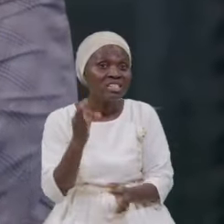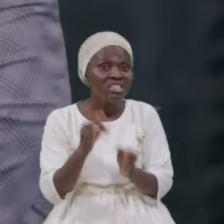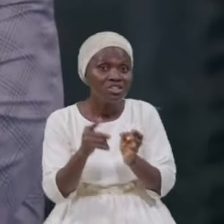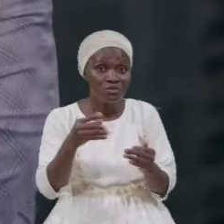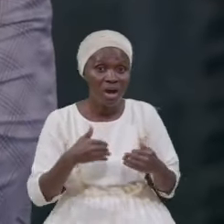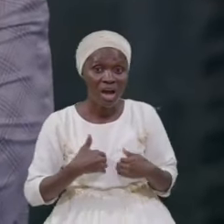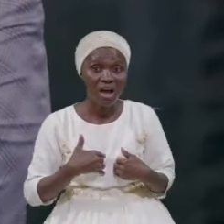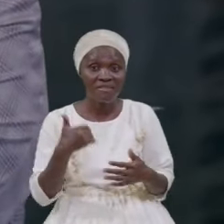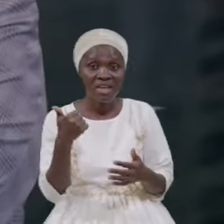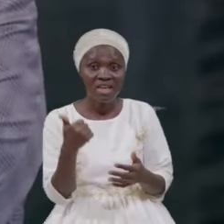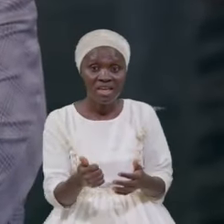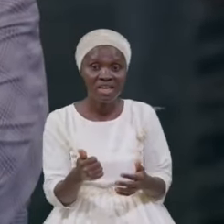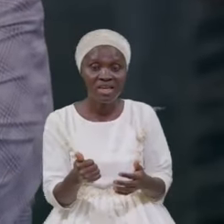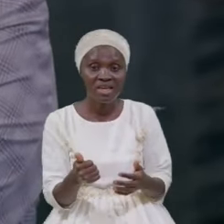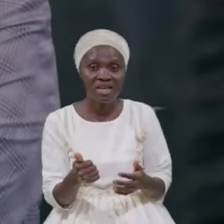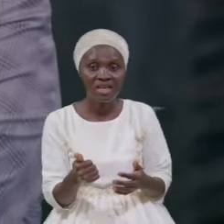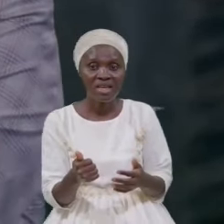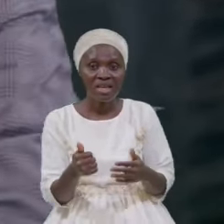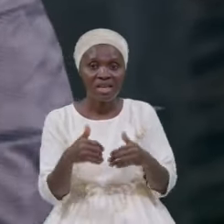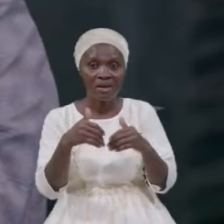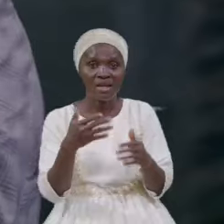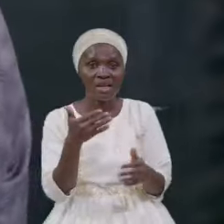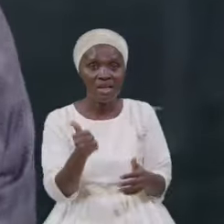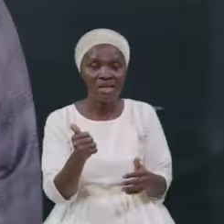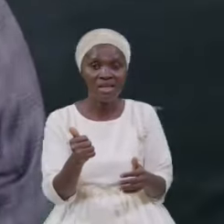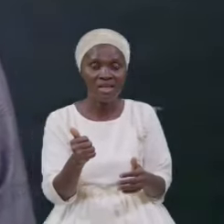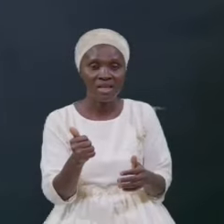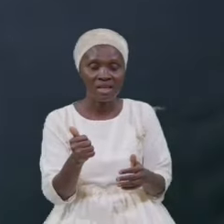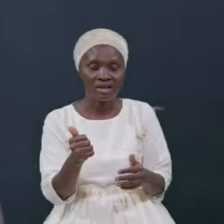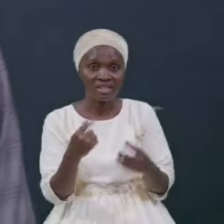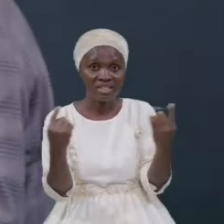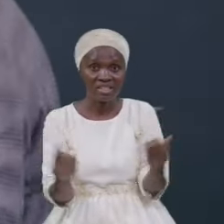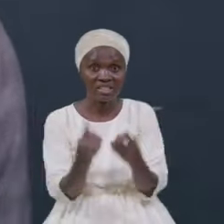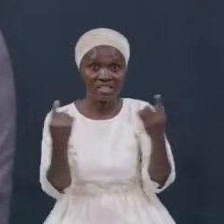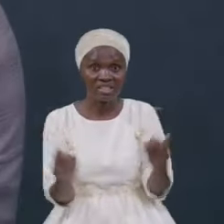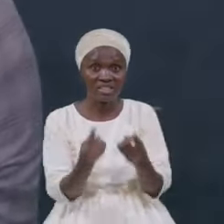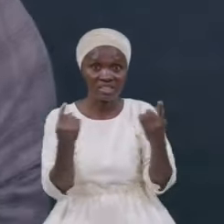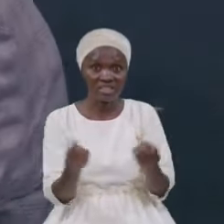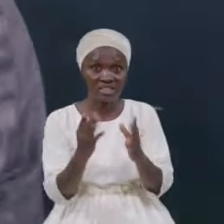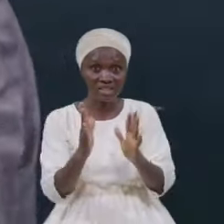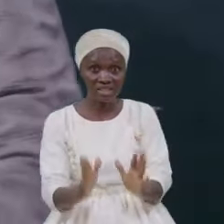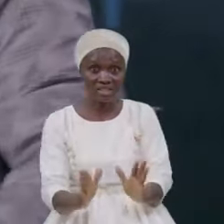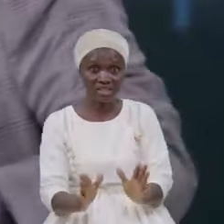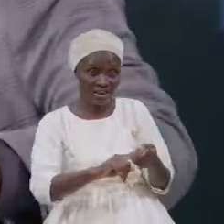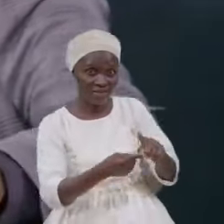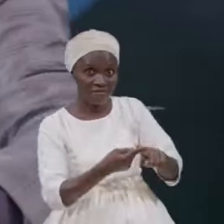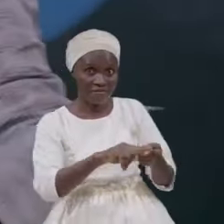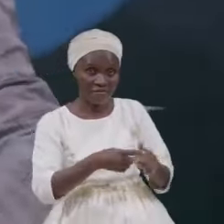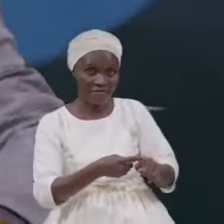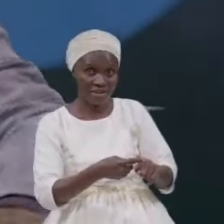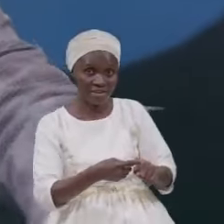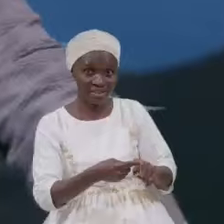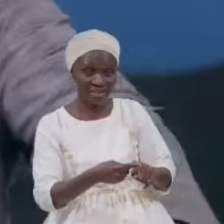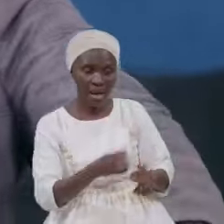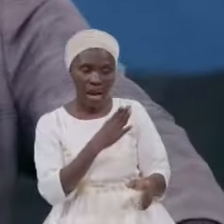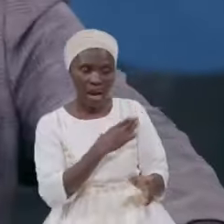a bosom sin partner, and the sin partner says, I'm not ready to leave what we're